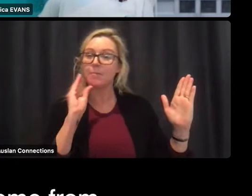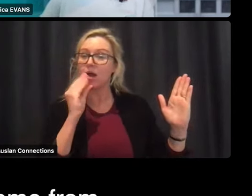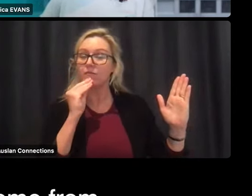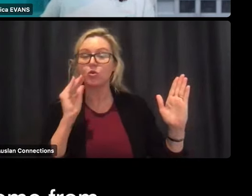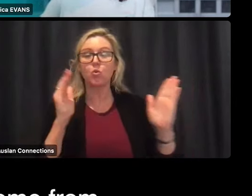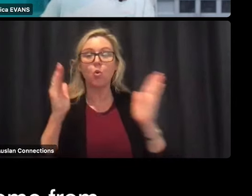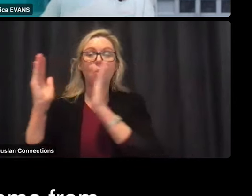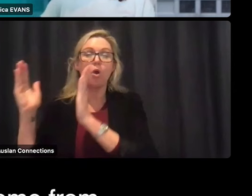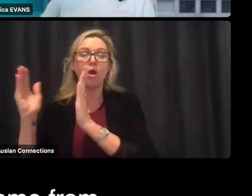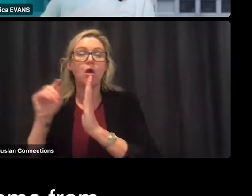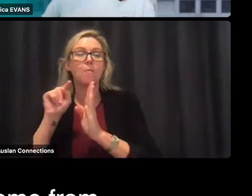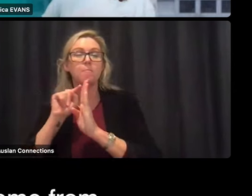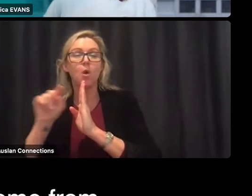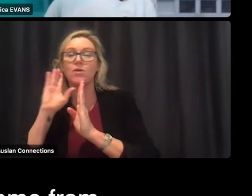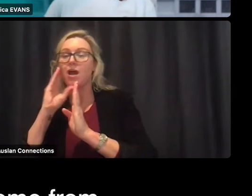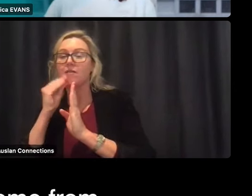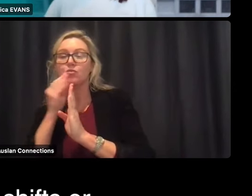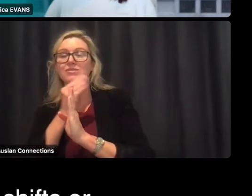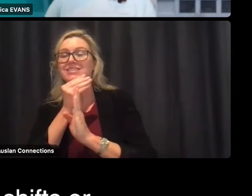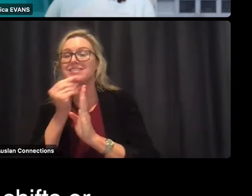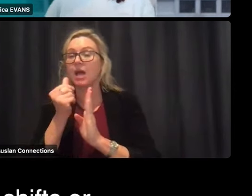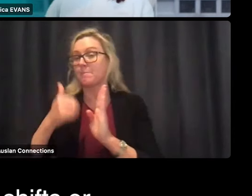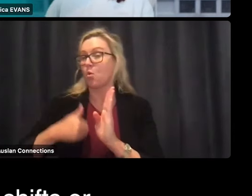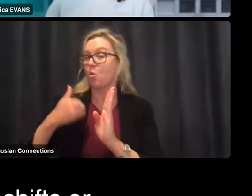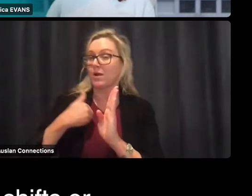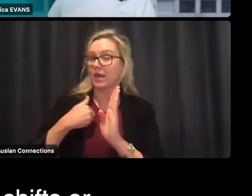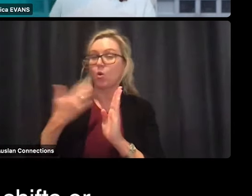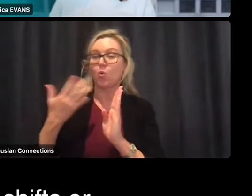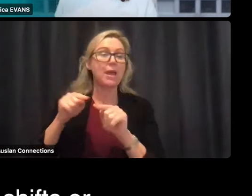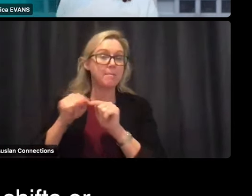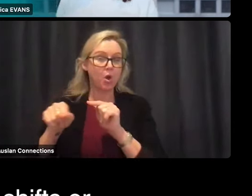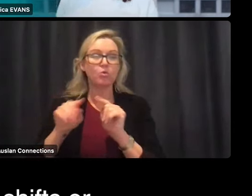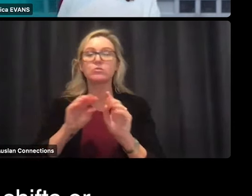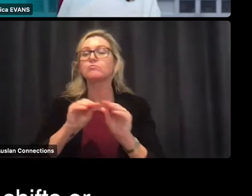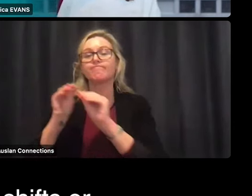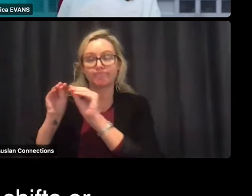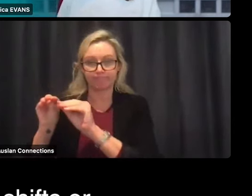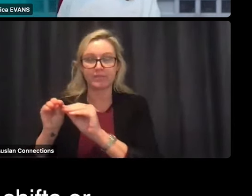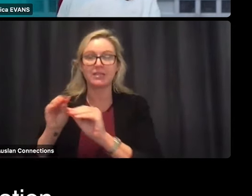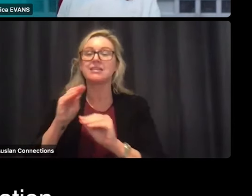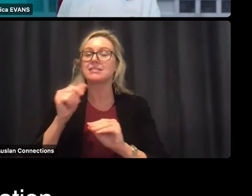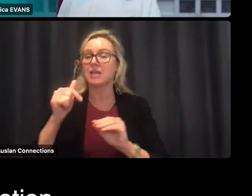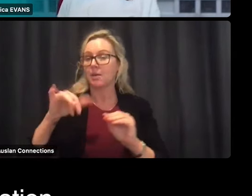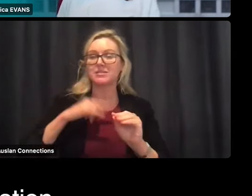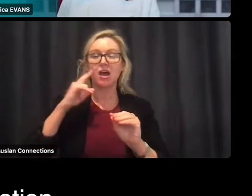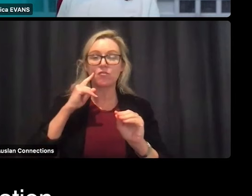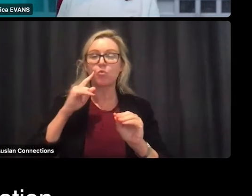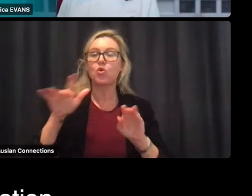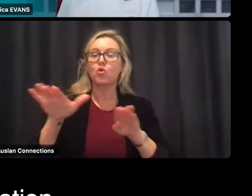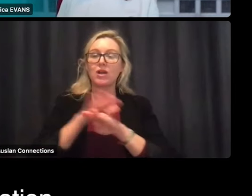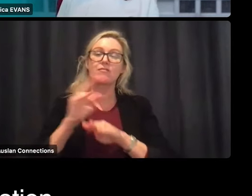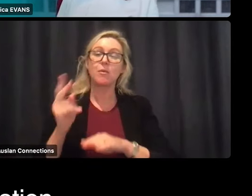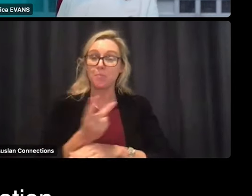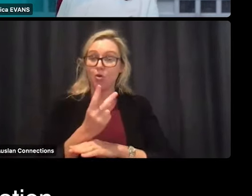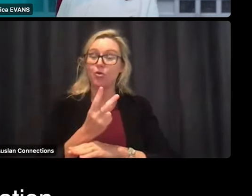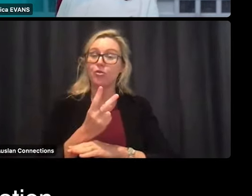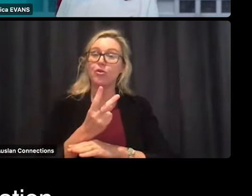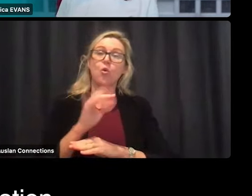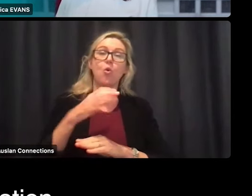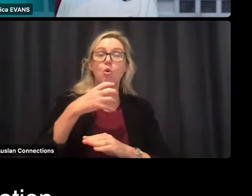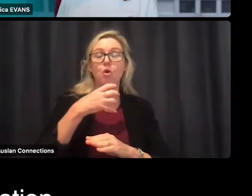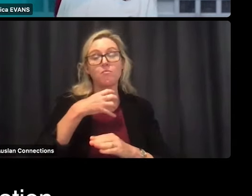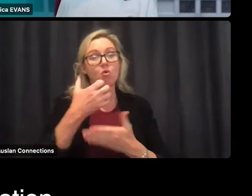morning, afternoon, and evening come from. You will have some workers who cross over shifts or indeed have a more regular